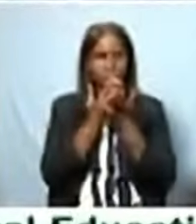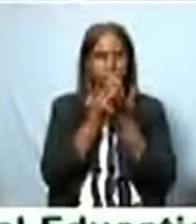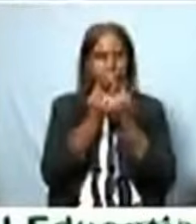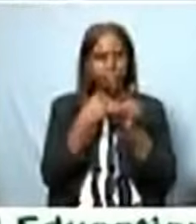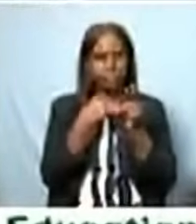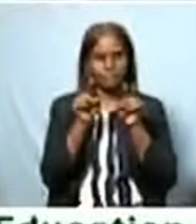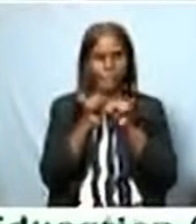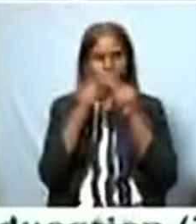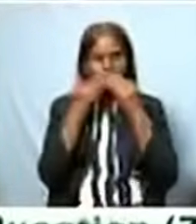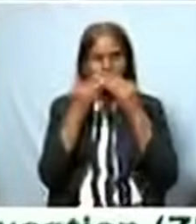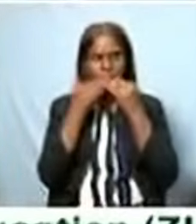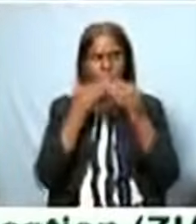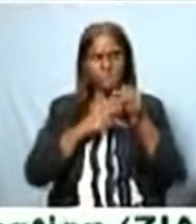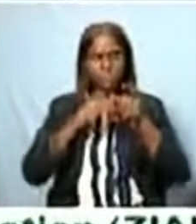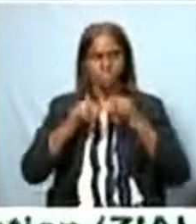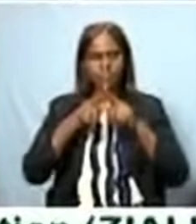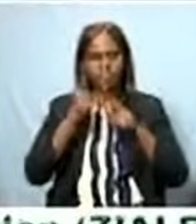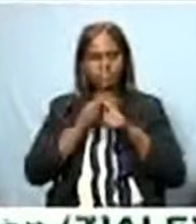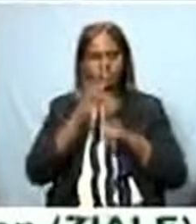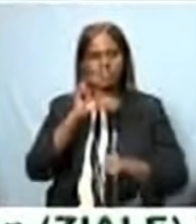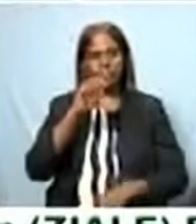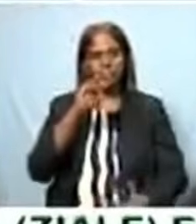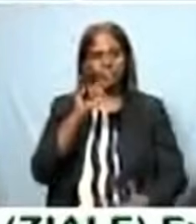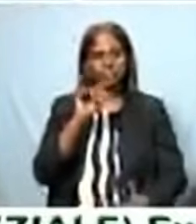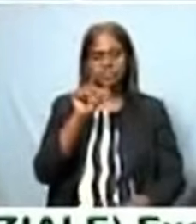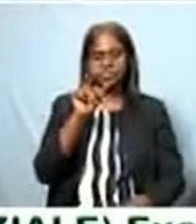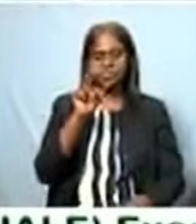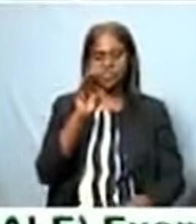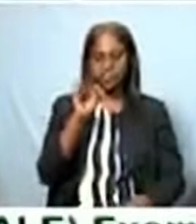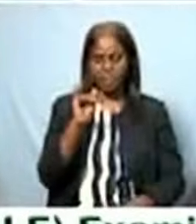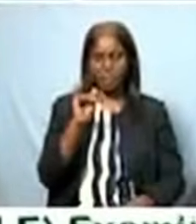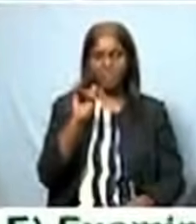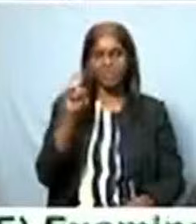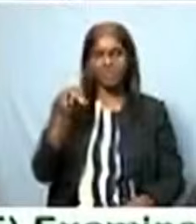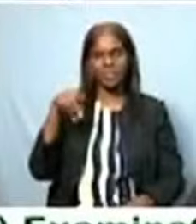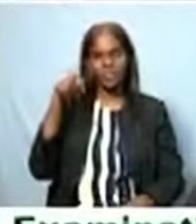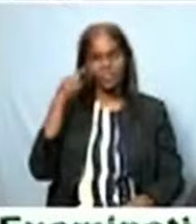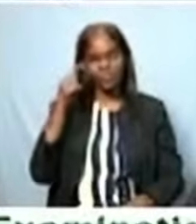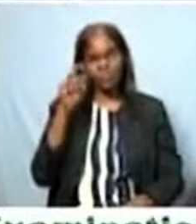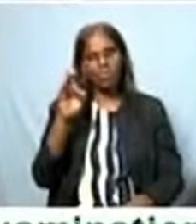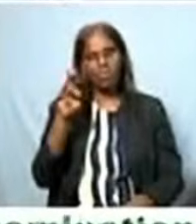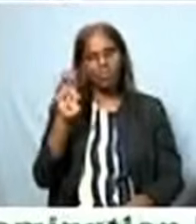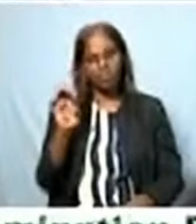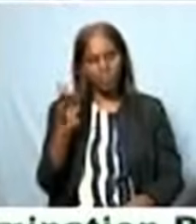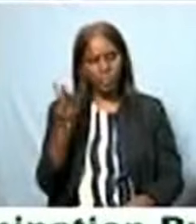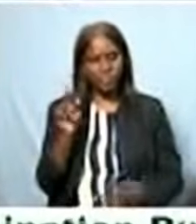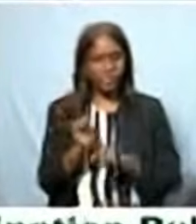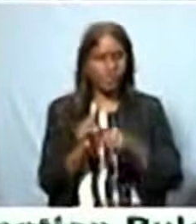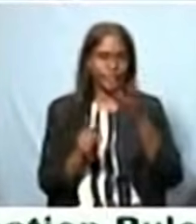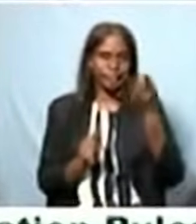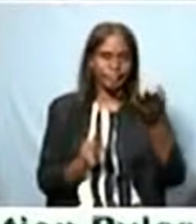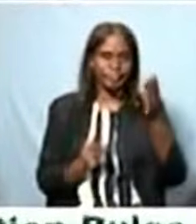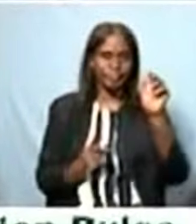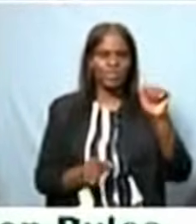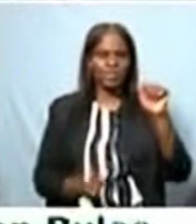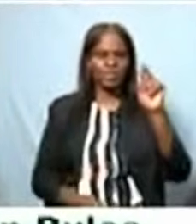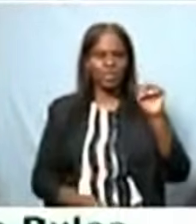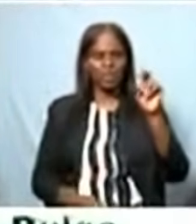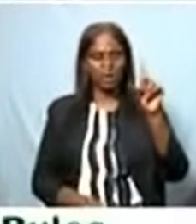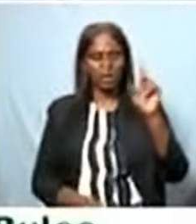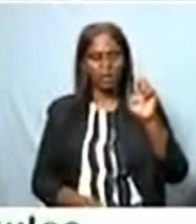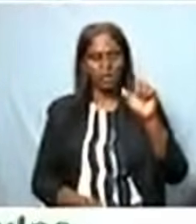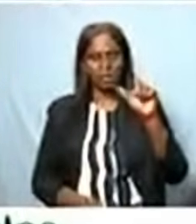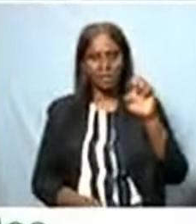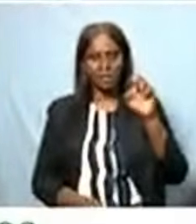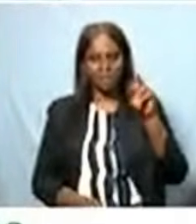to thank my colleague from Chilubi, Honorable Member of Parliament Fube. I also want to put on